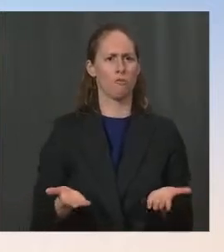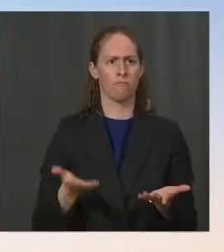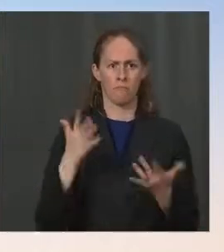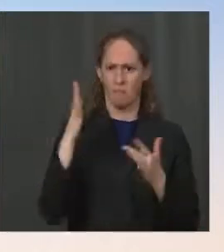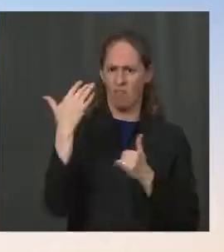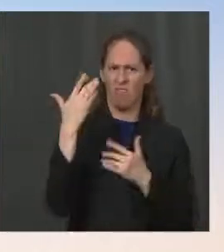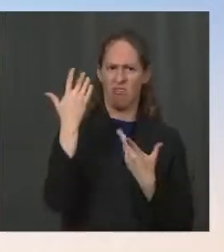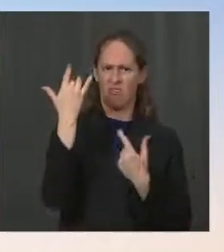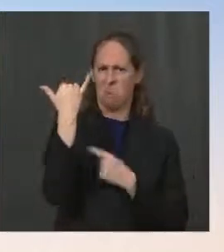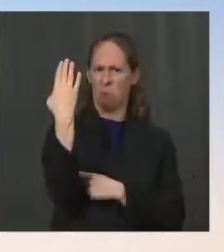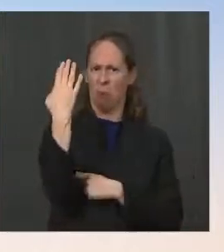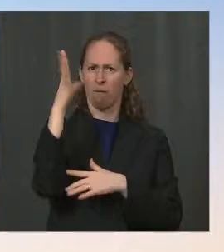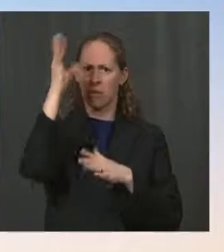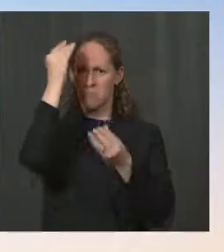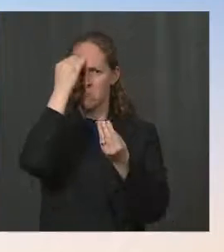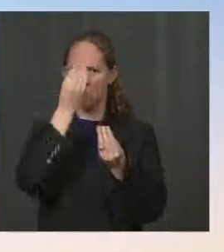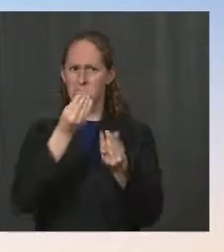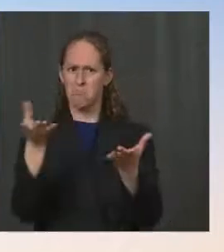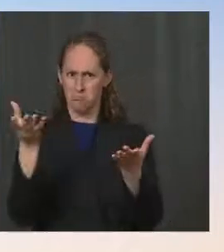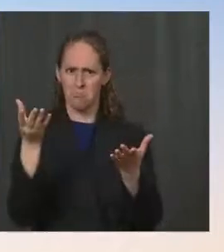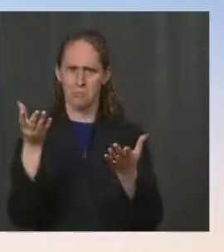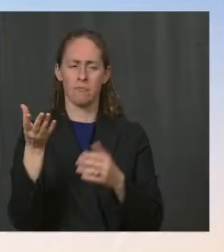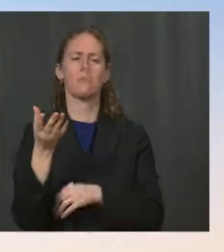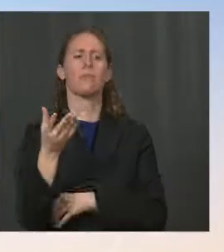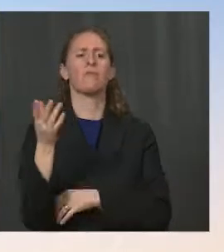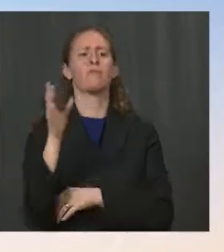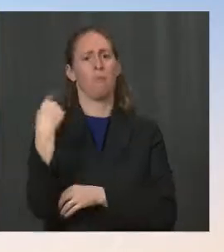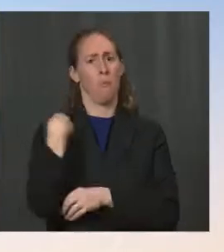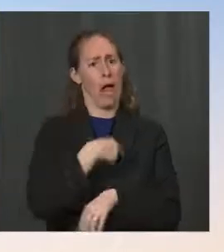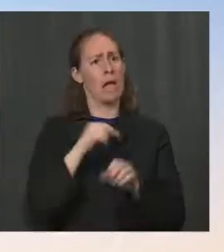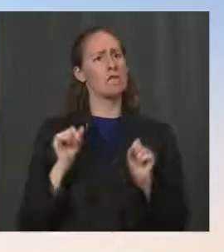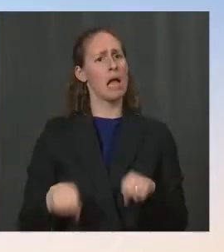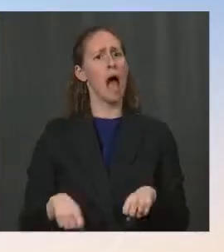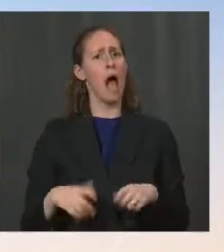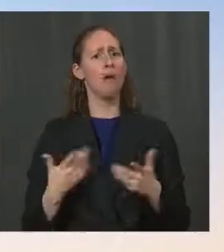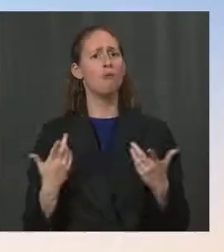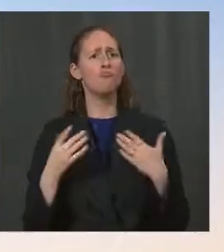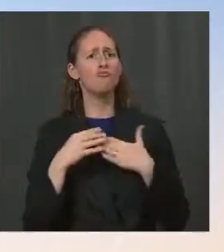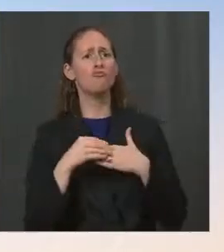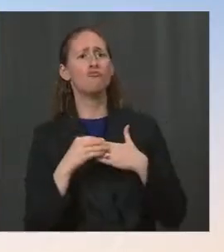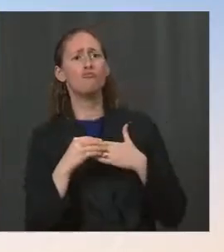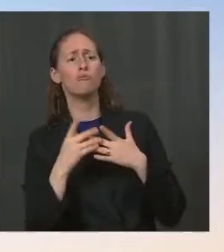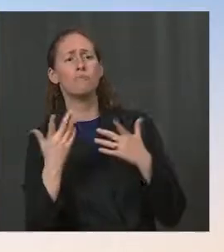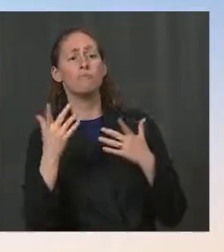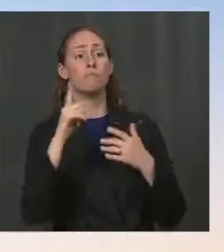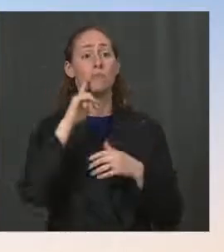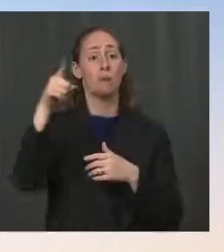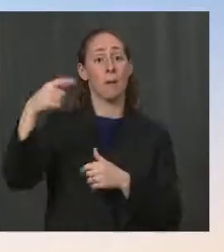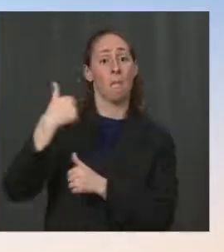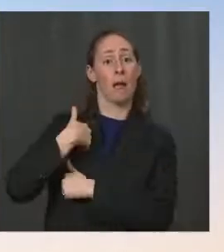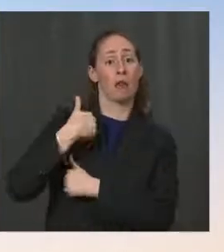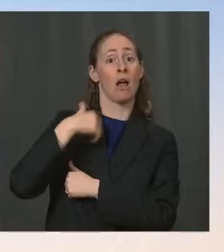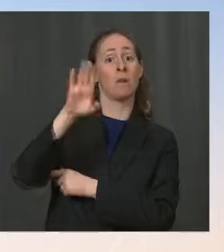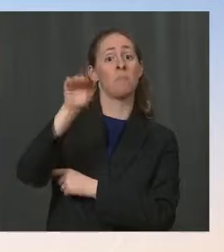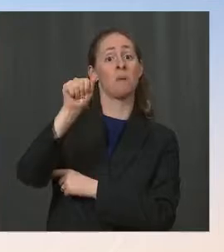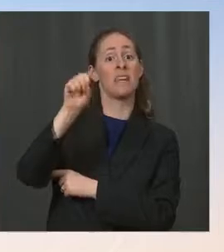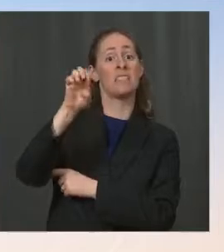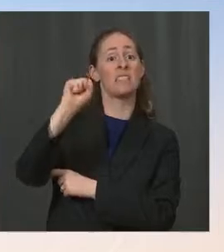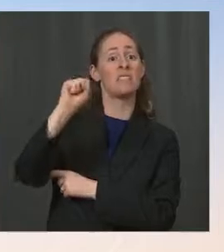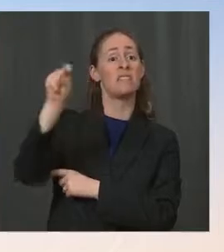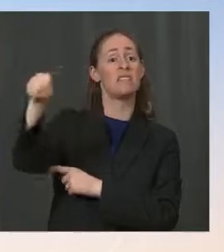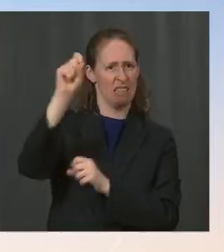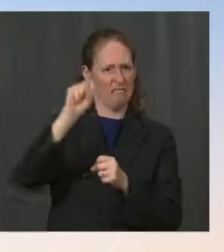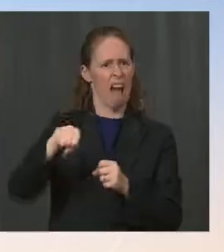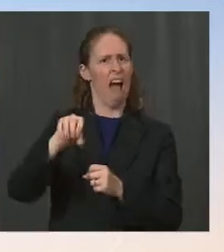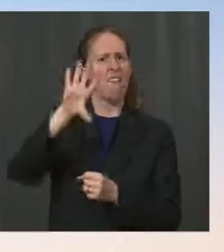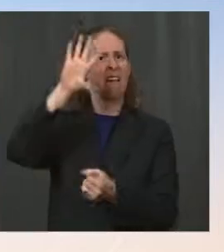is capacity, and we are working towards capacity at our military bases for up to 50,000. And again, this is not a place where people would